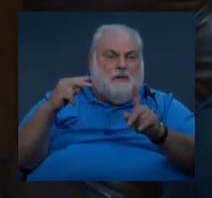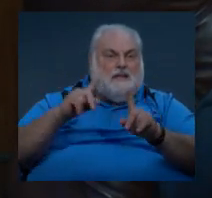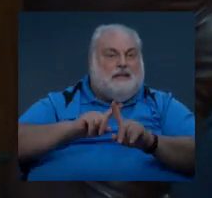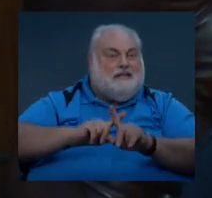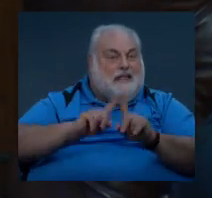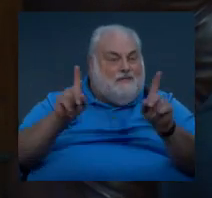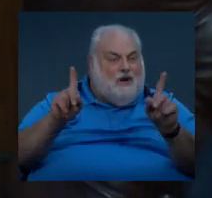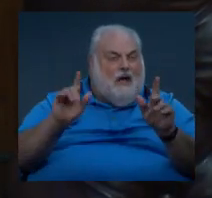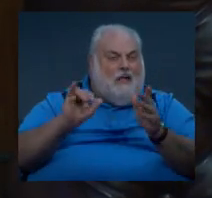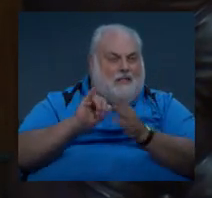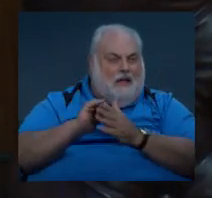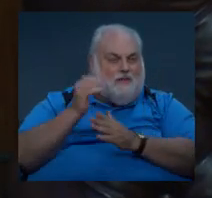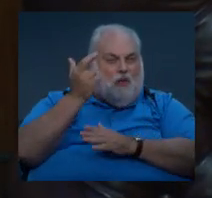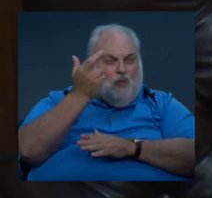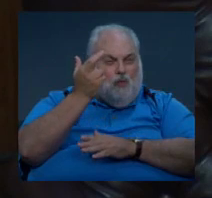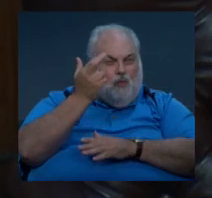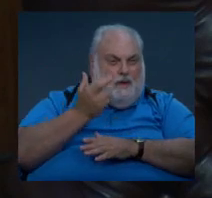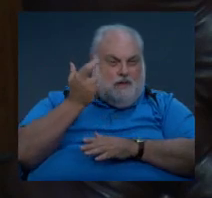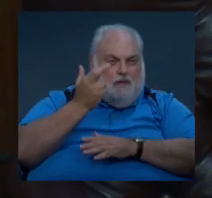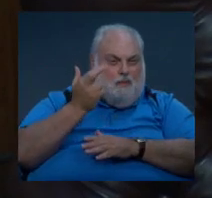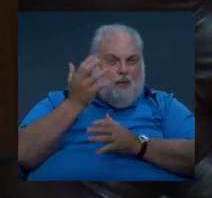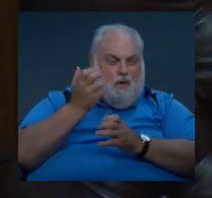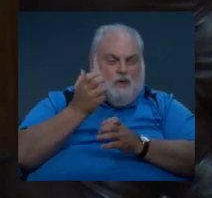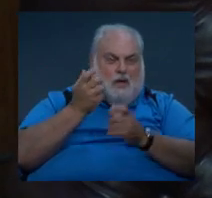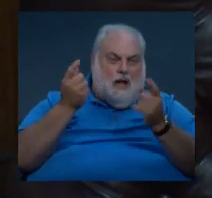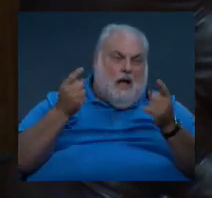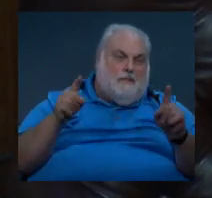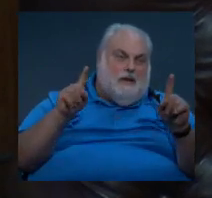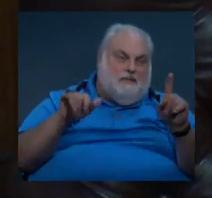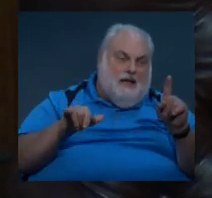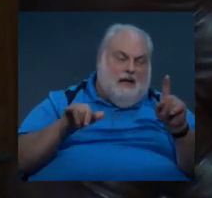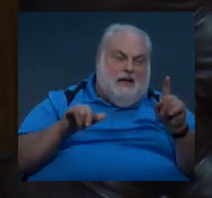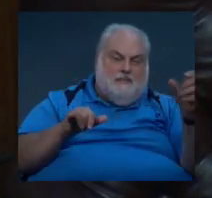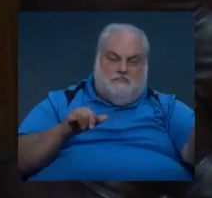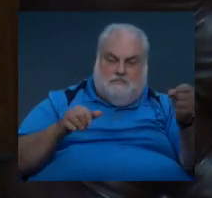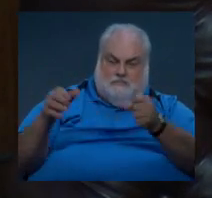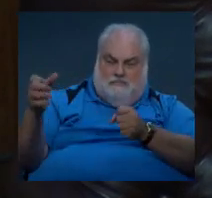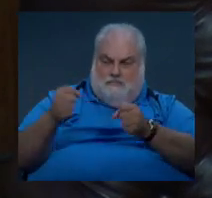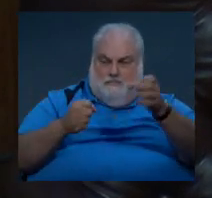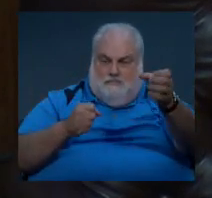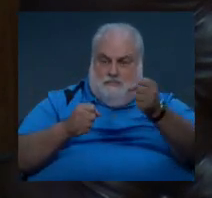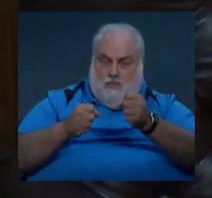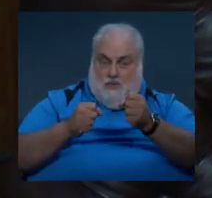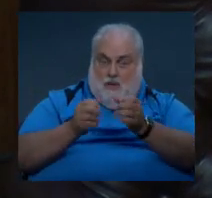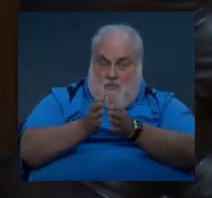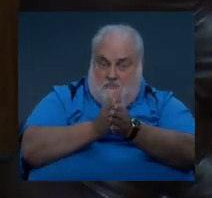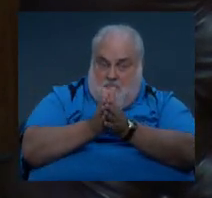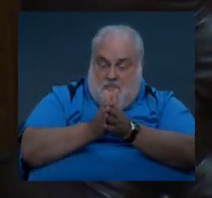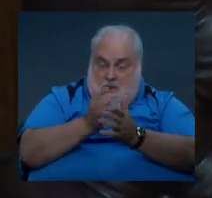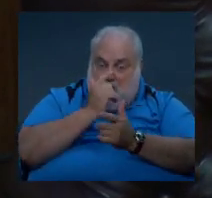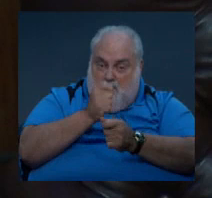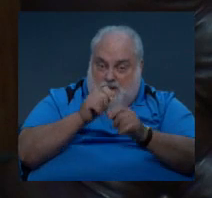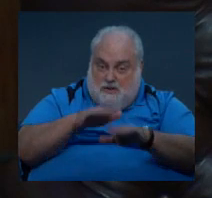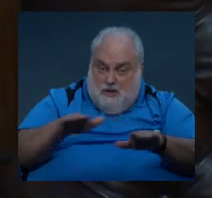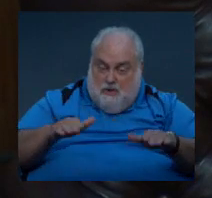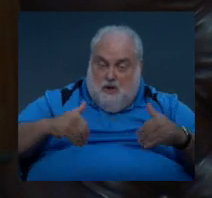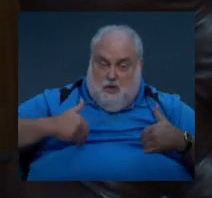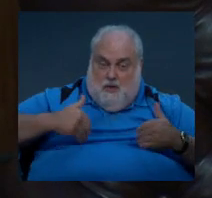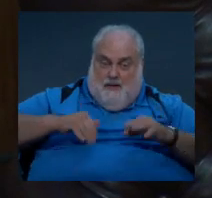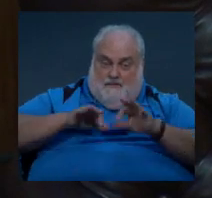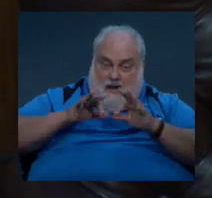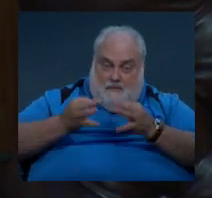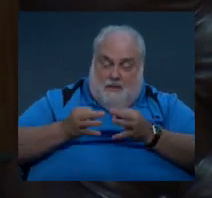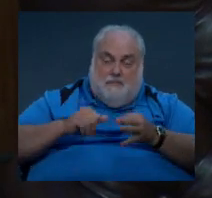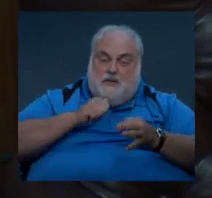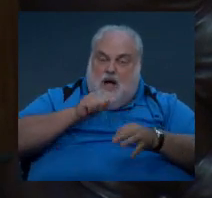that commission. And I think that's one of the other things, too, we wanted to accomplish is maybe getting some folks that do have an interest in children, youth, and families that may